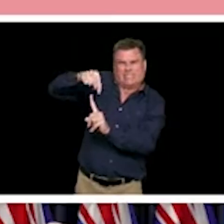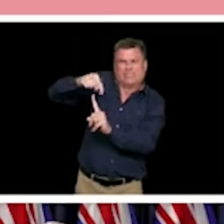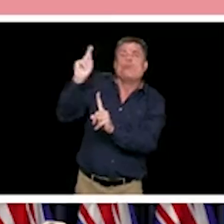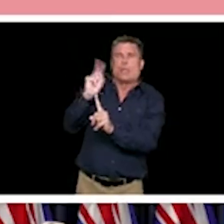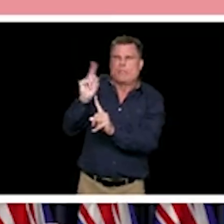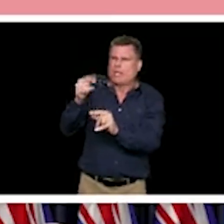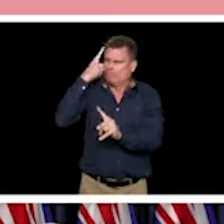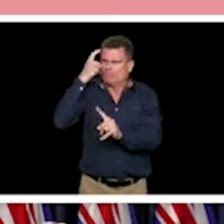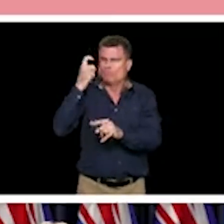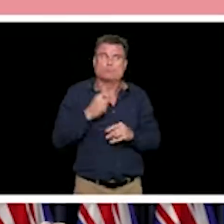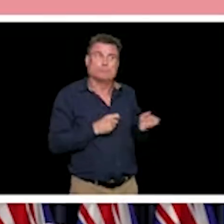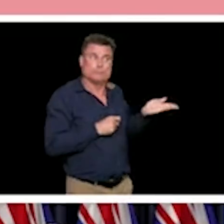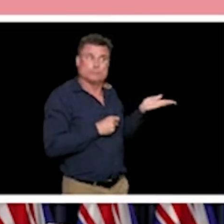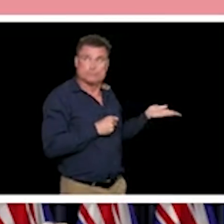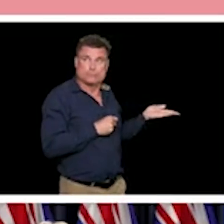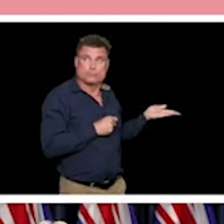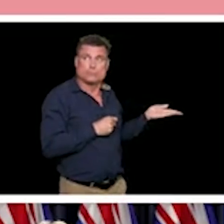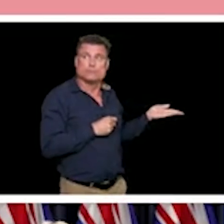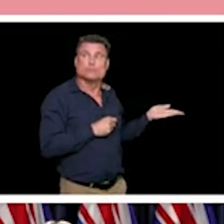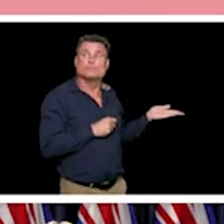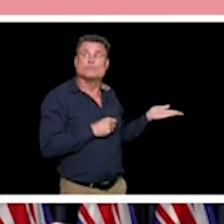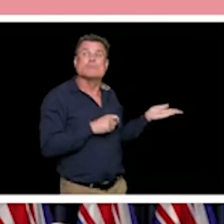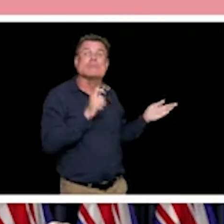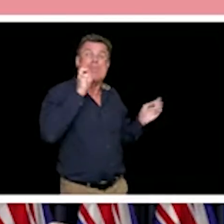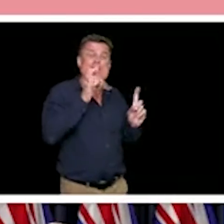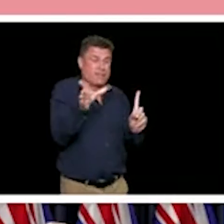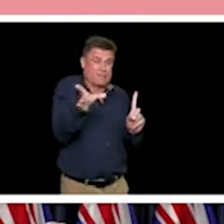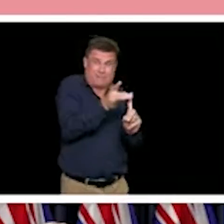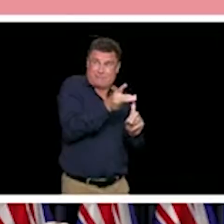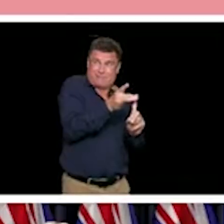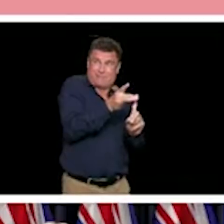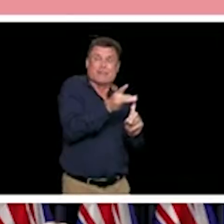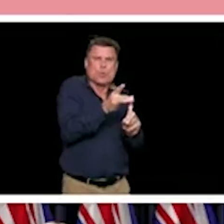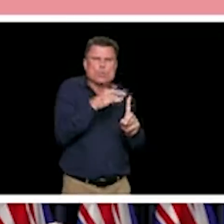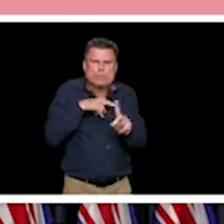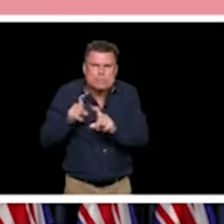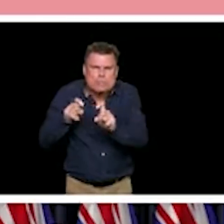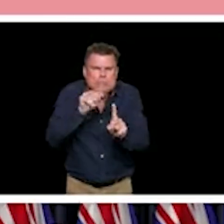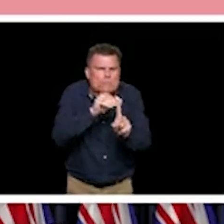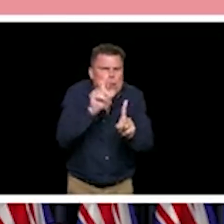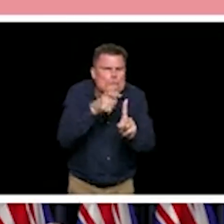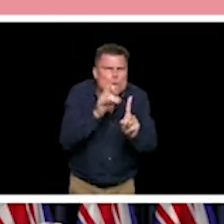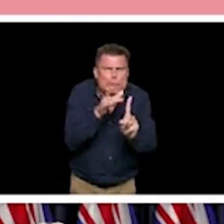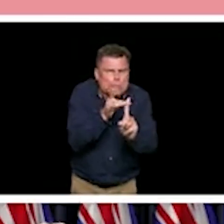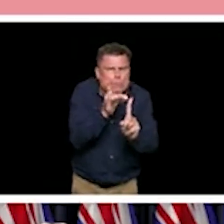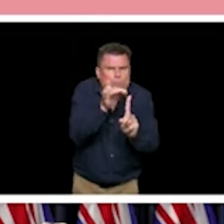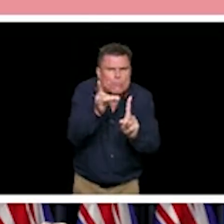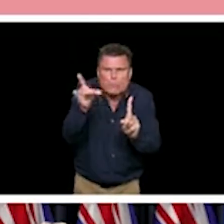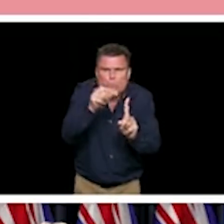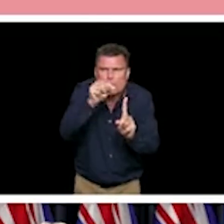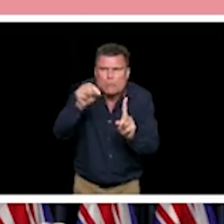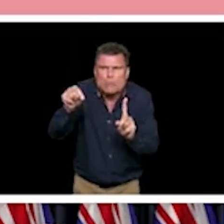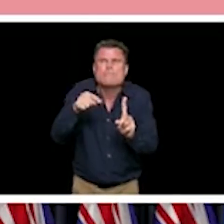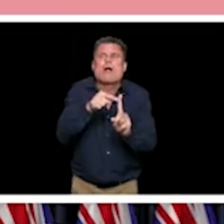clusters. And this is the work that we're doing. We talk about contact tracing, being able to find people who have been exposed and make sure that